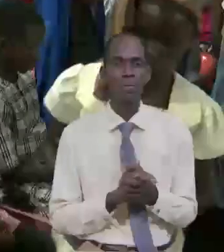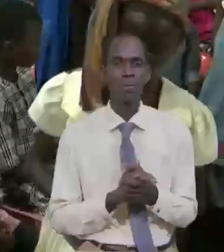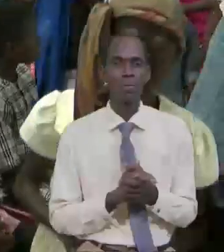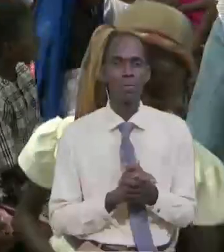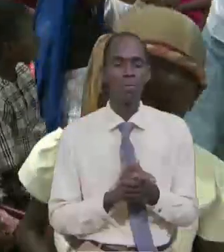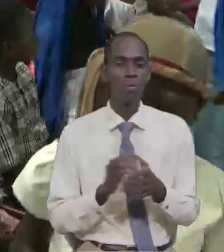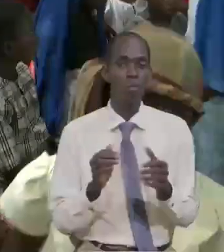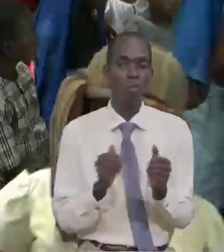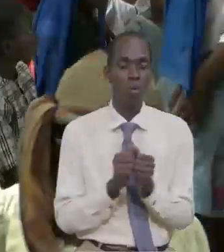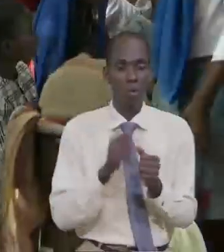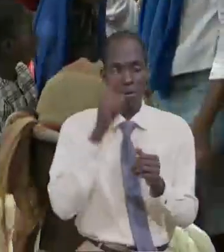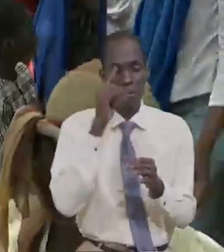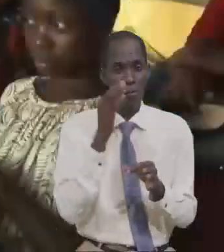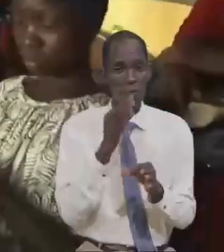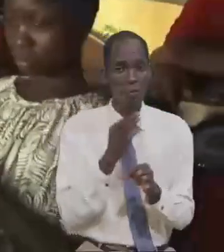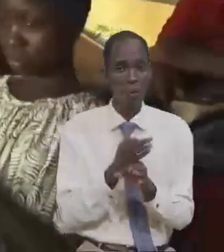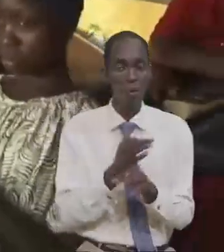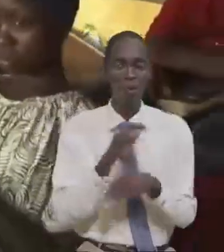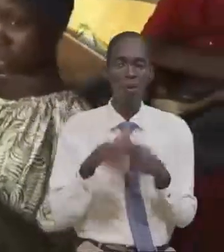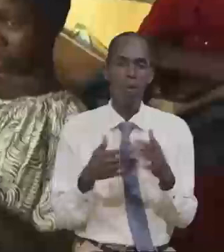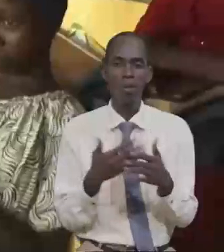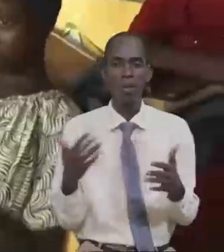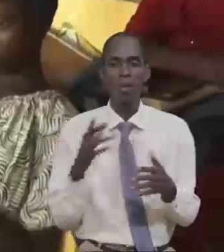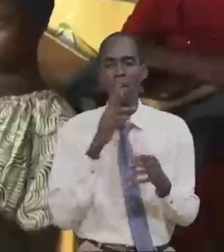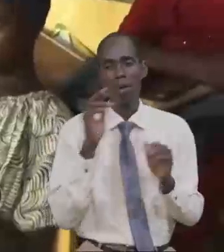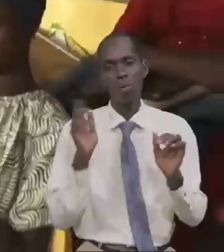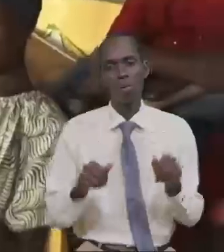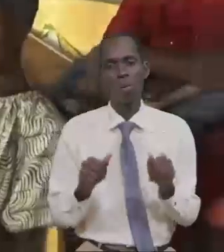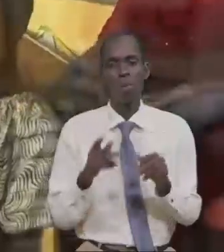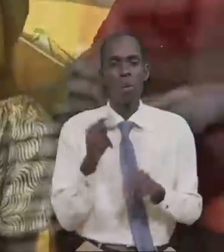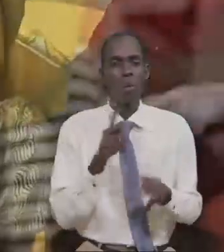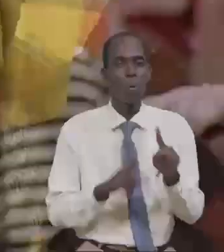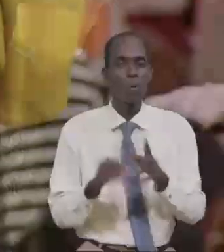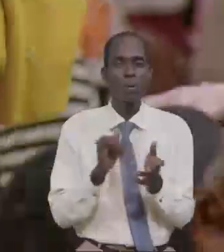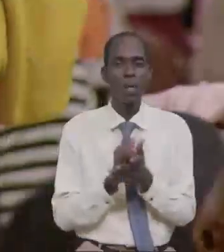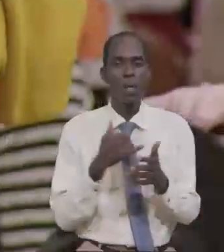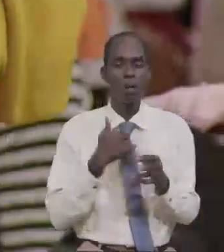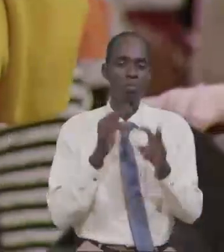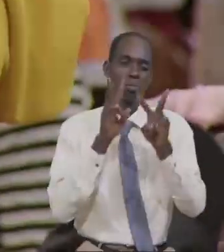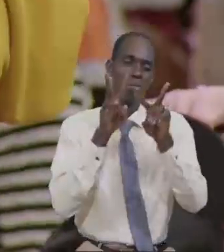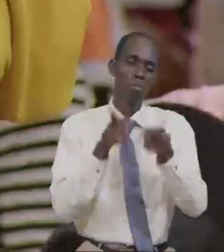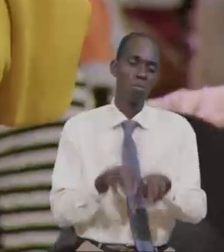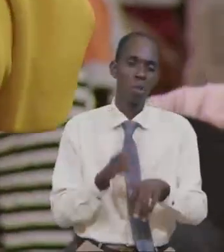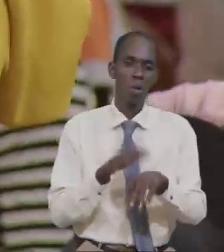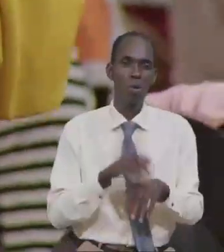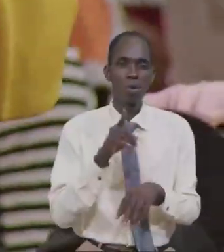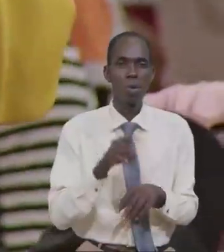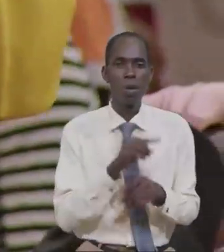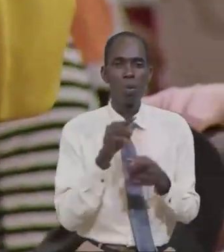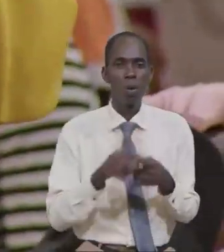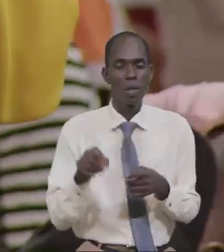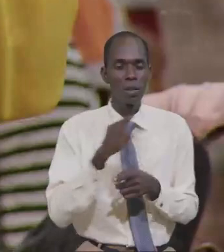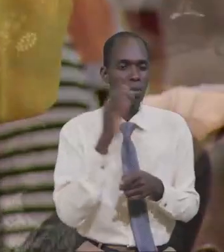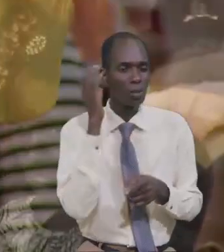and when they hear your name, they say, oh, forget about that. That cannot be. You will be.